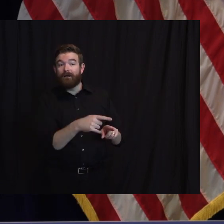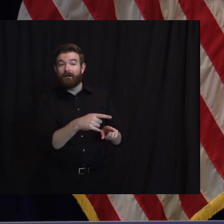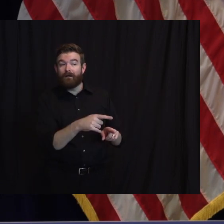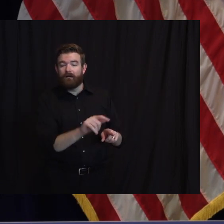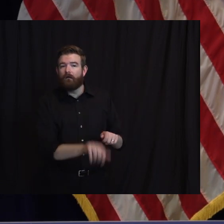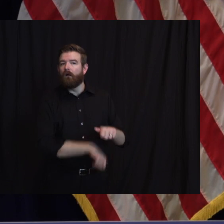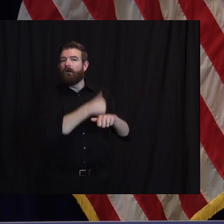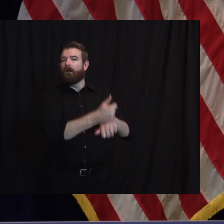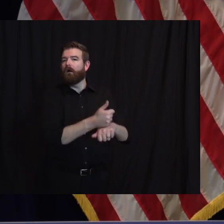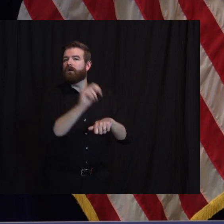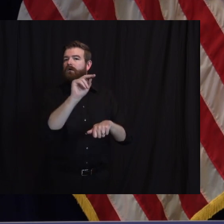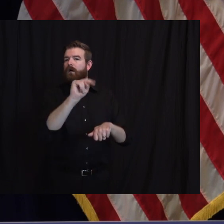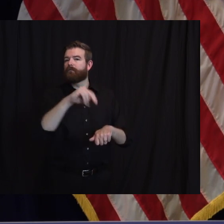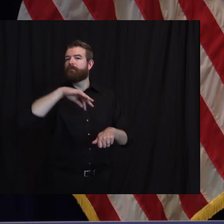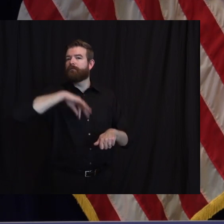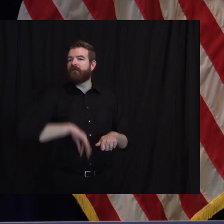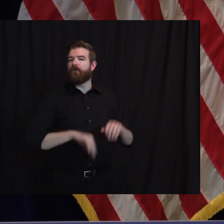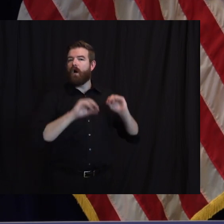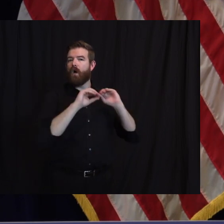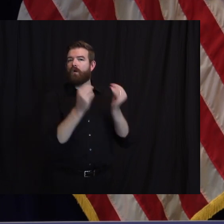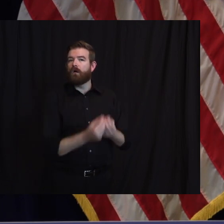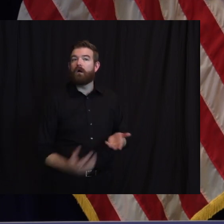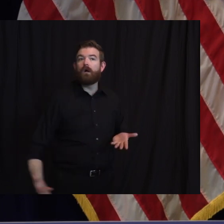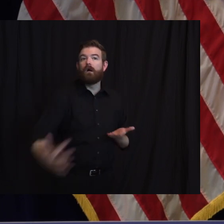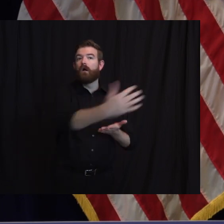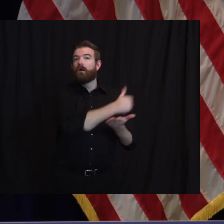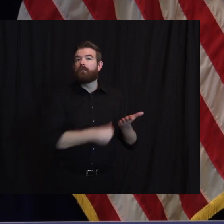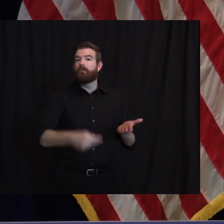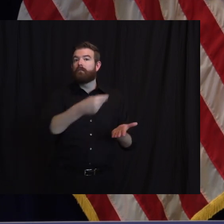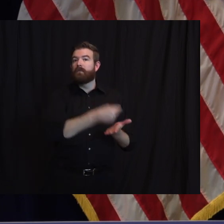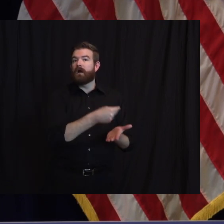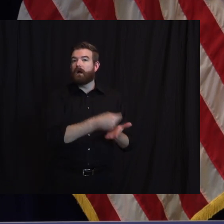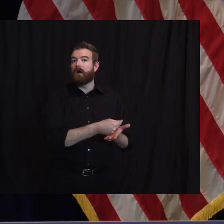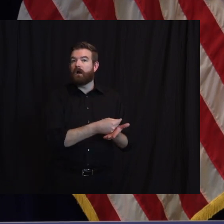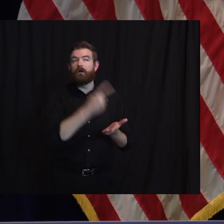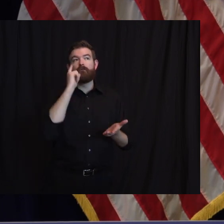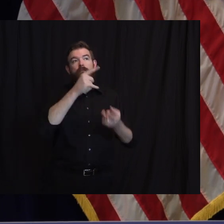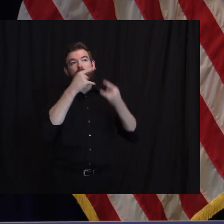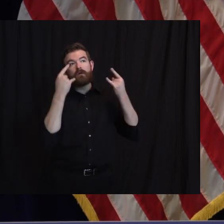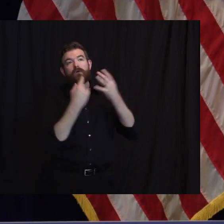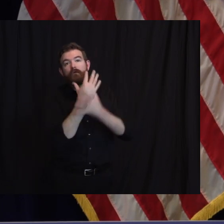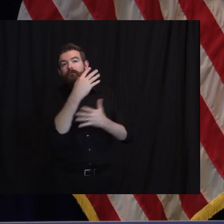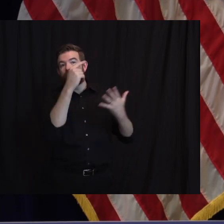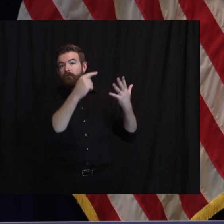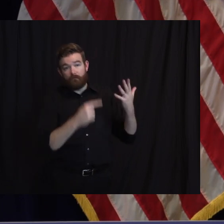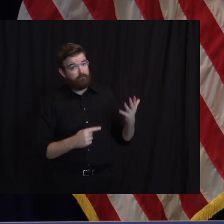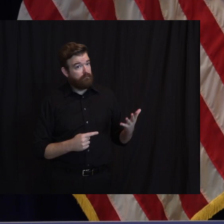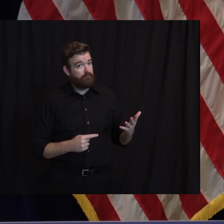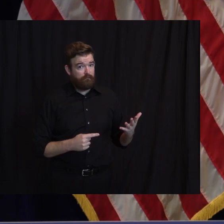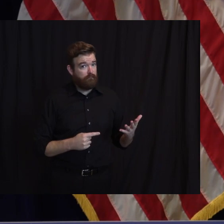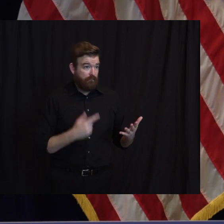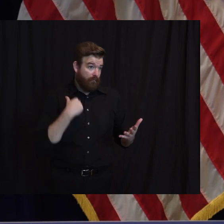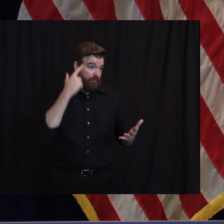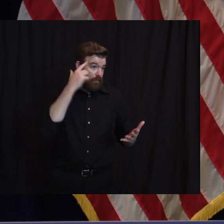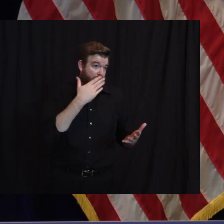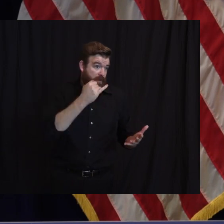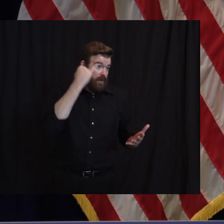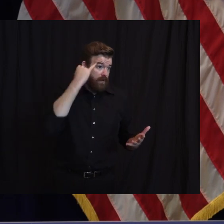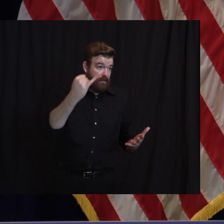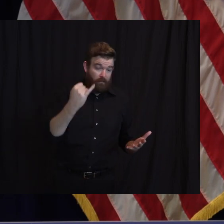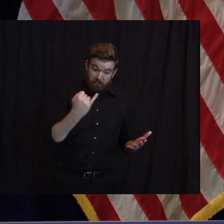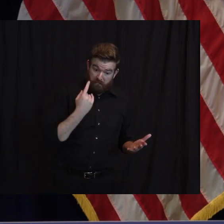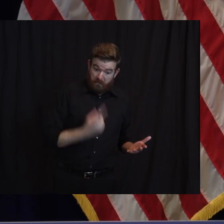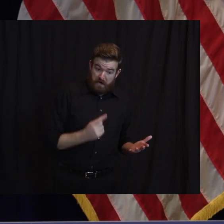worked particularly well in some other states. Dustin, on the second point, I'm going back to front here. On the second point on guidelines